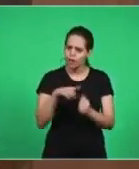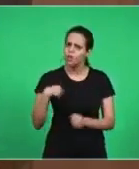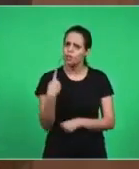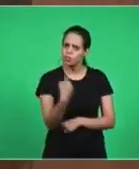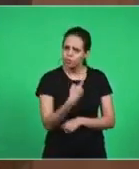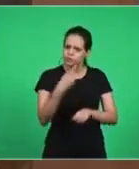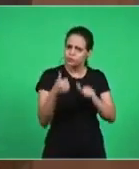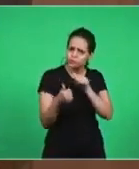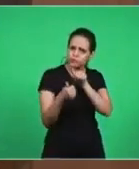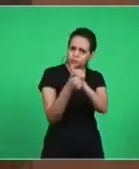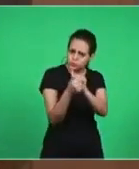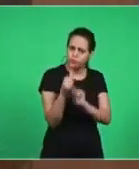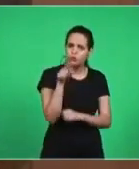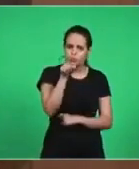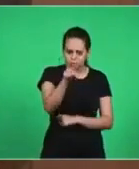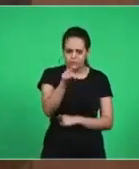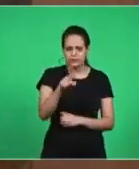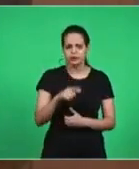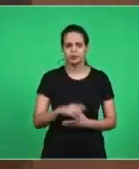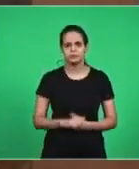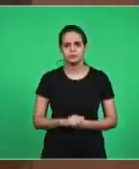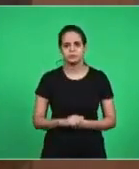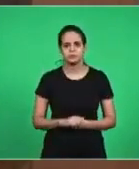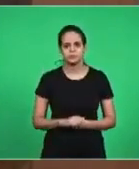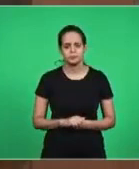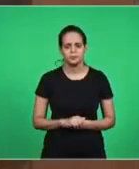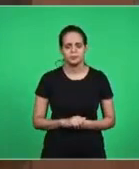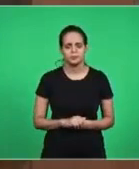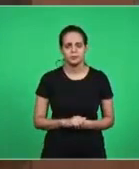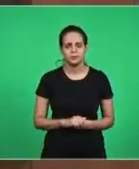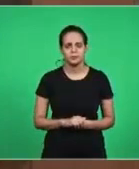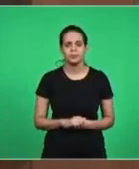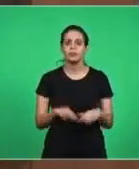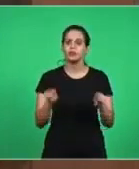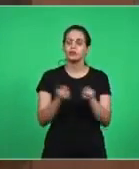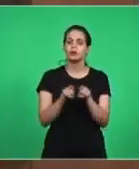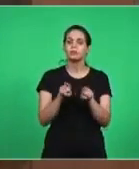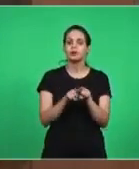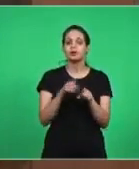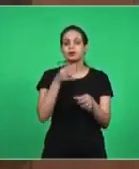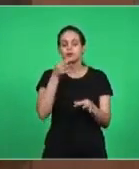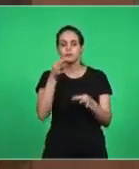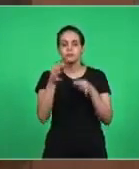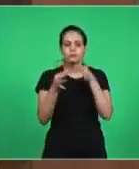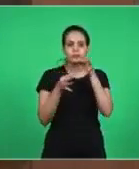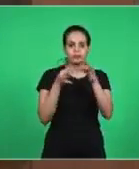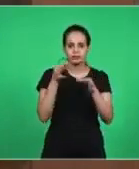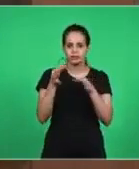you in Aracaju. Okay, Kyle? There's also a comment here